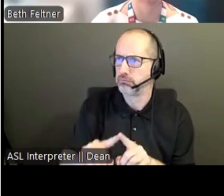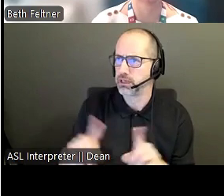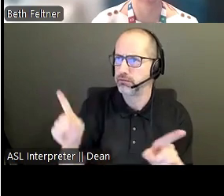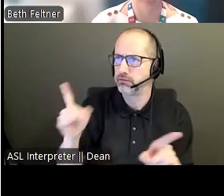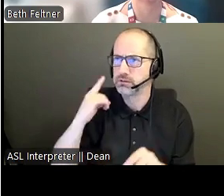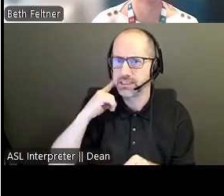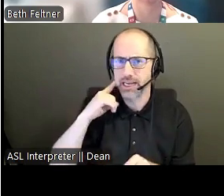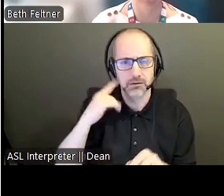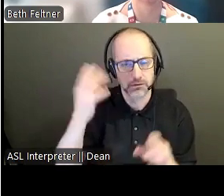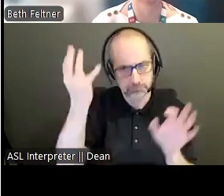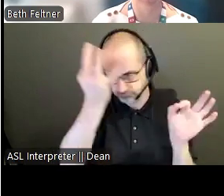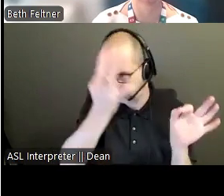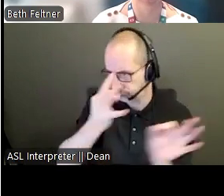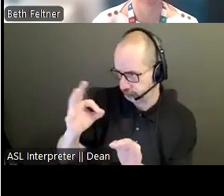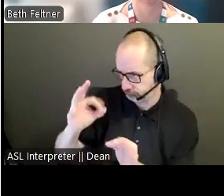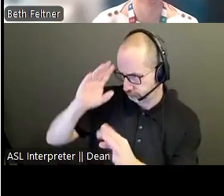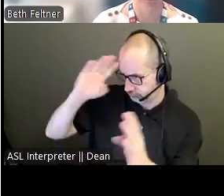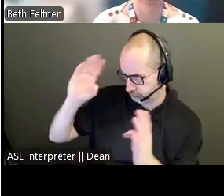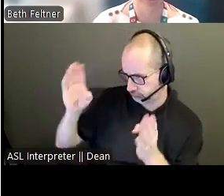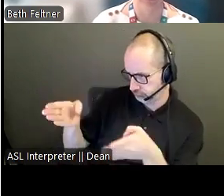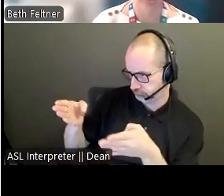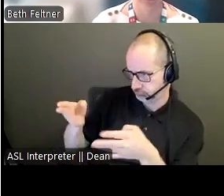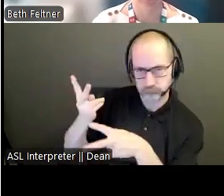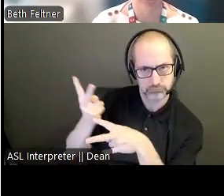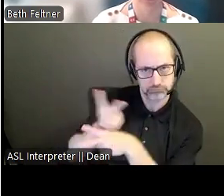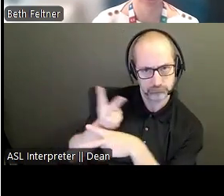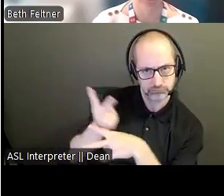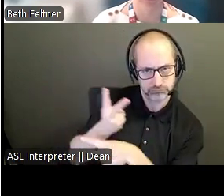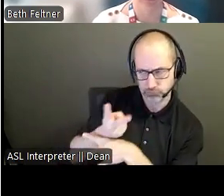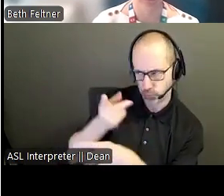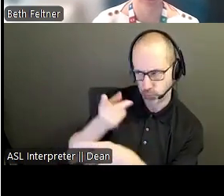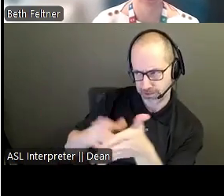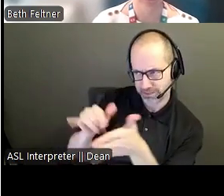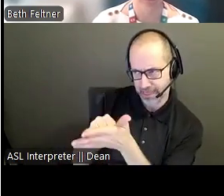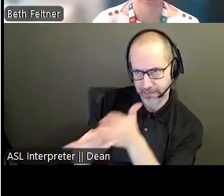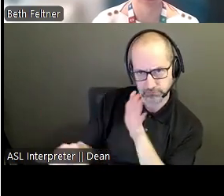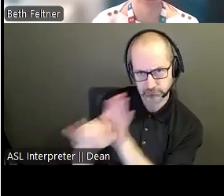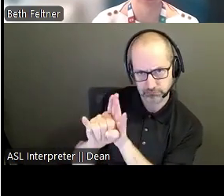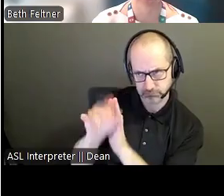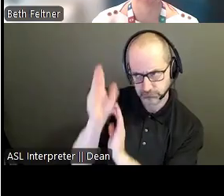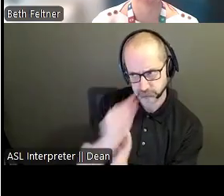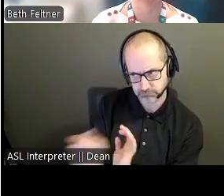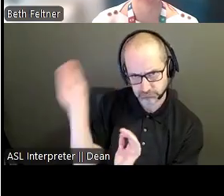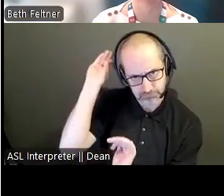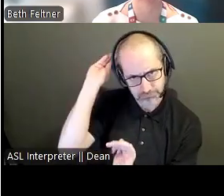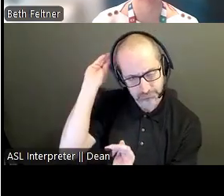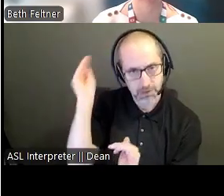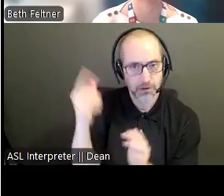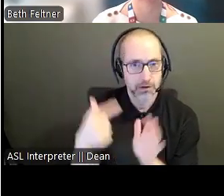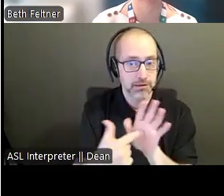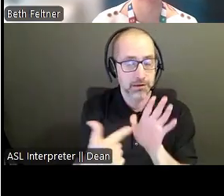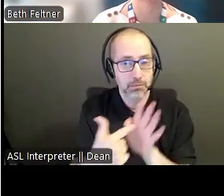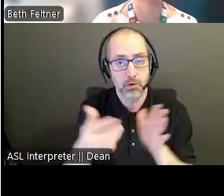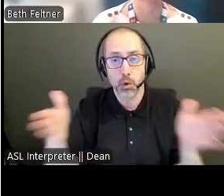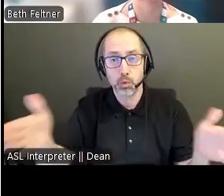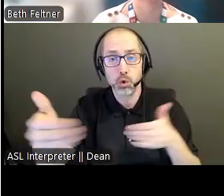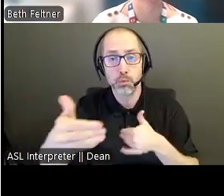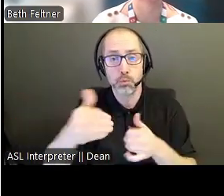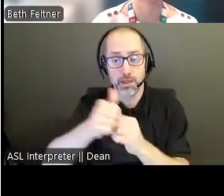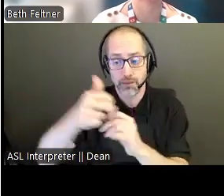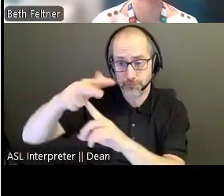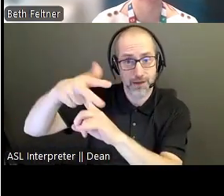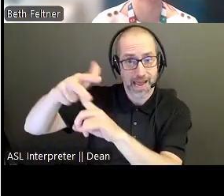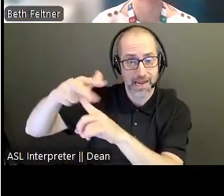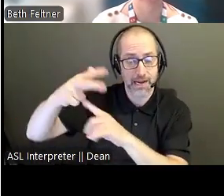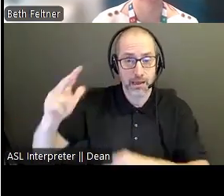kind of put it in the background. If you've been in a room and the fan is on, you kind